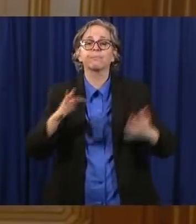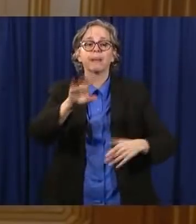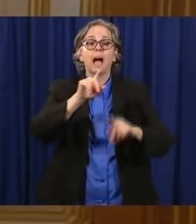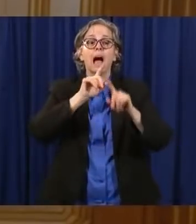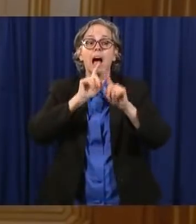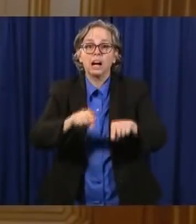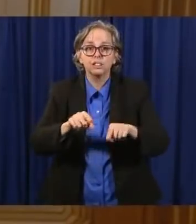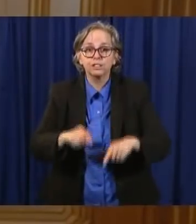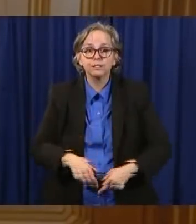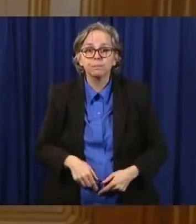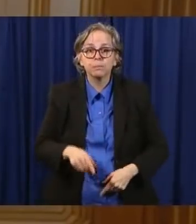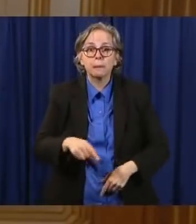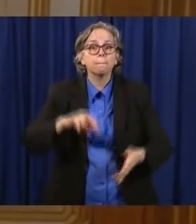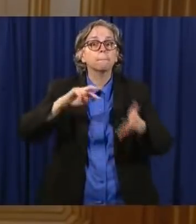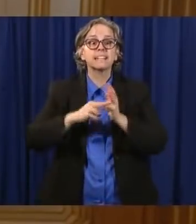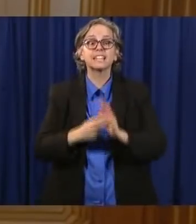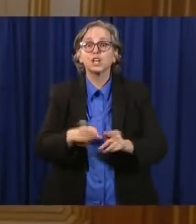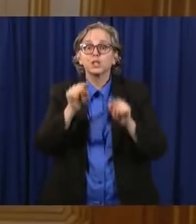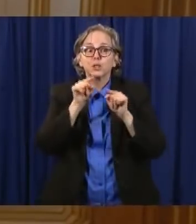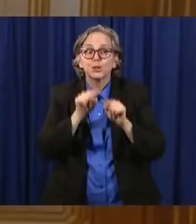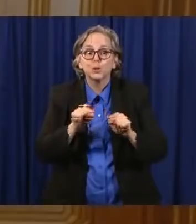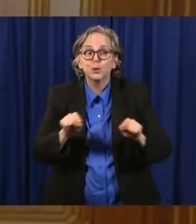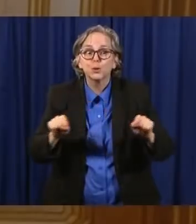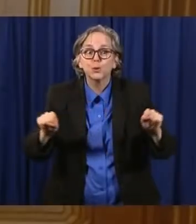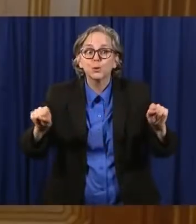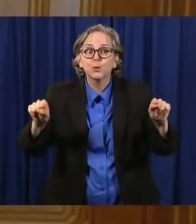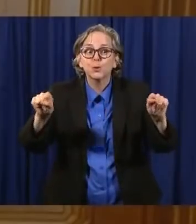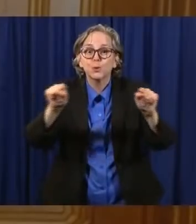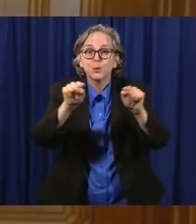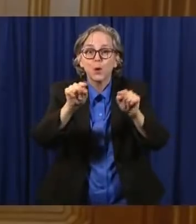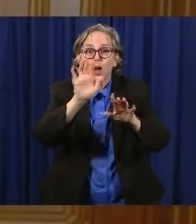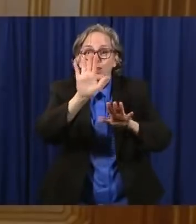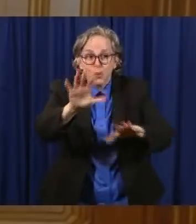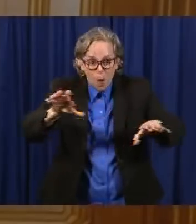done. Ohioans have made a difference.